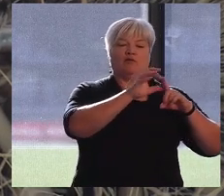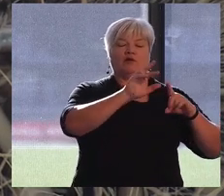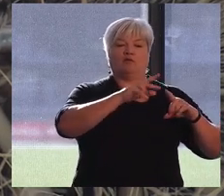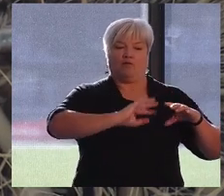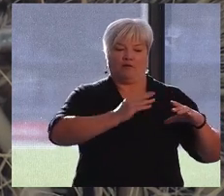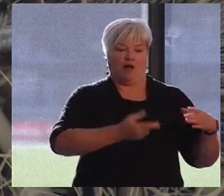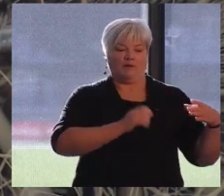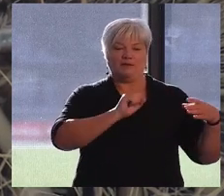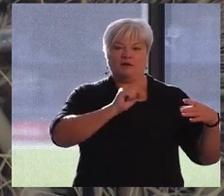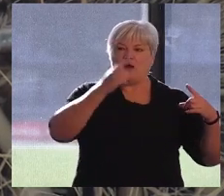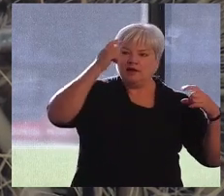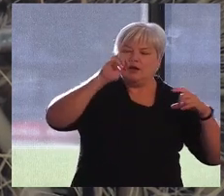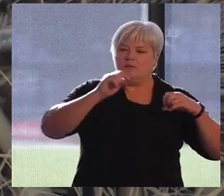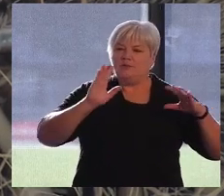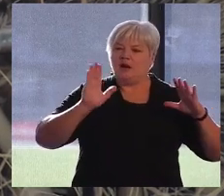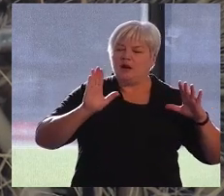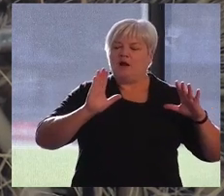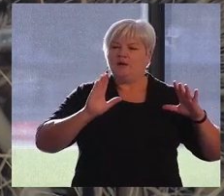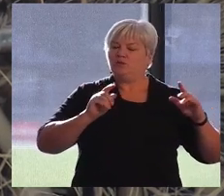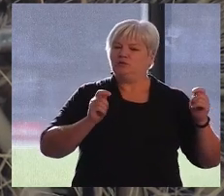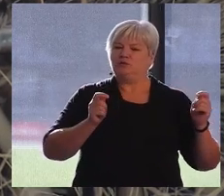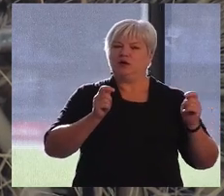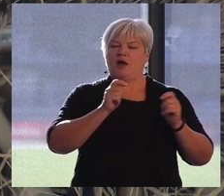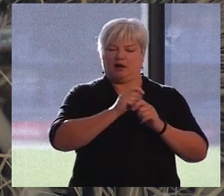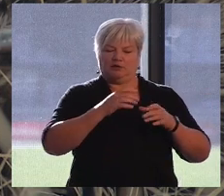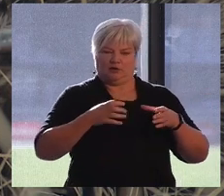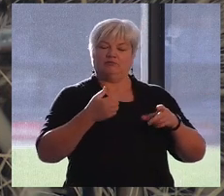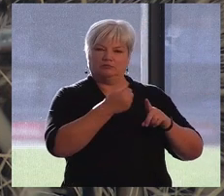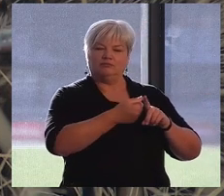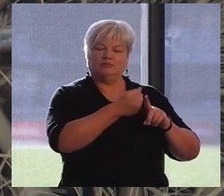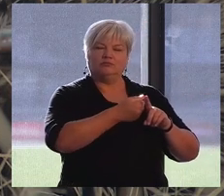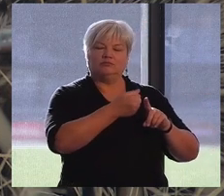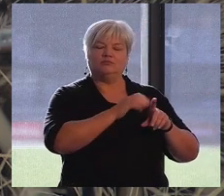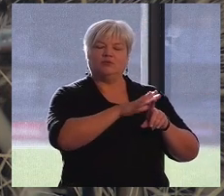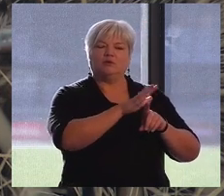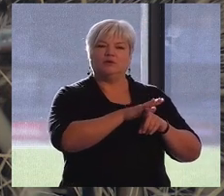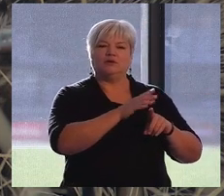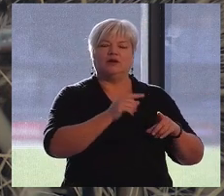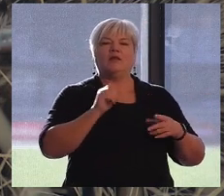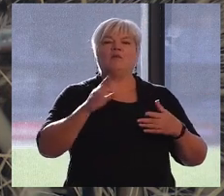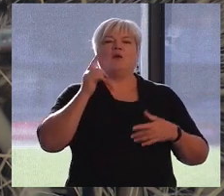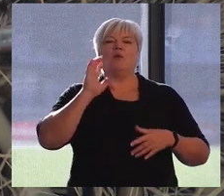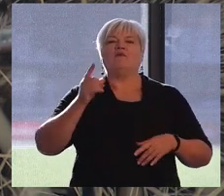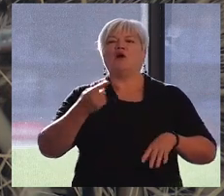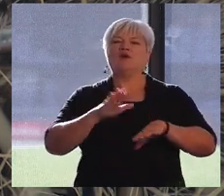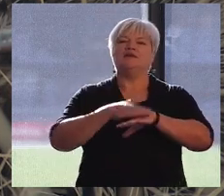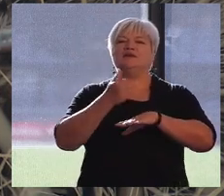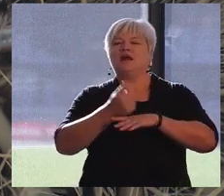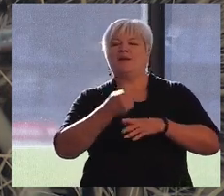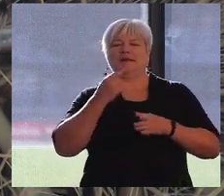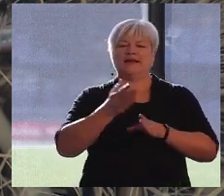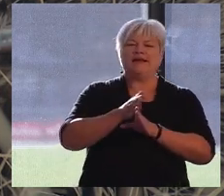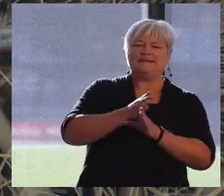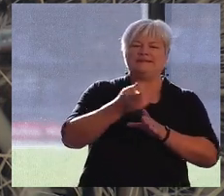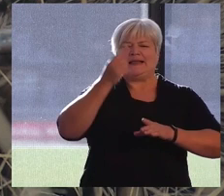there about 9 years ago, probably just before we set it up, where they said they were on the fence about the science of climate change. I said, well,